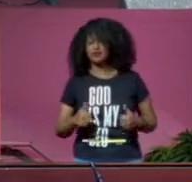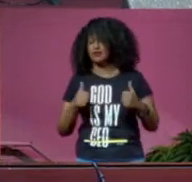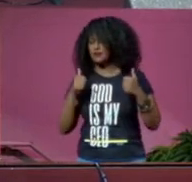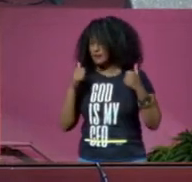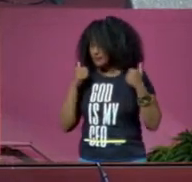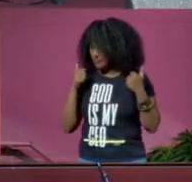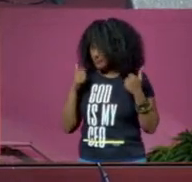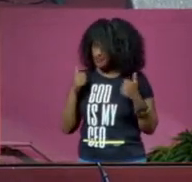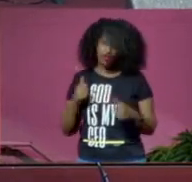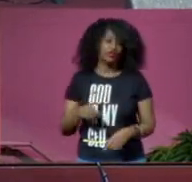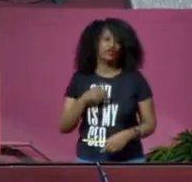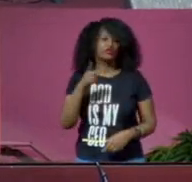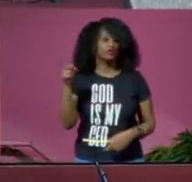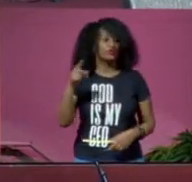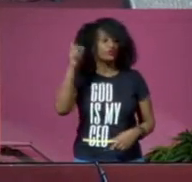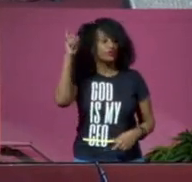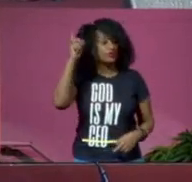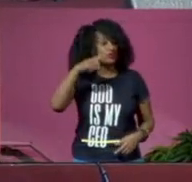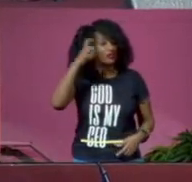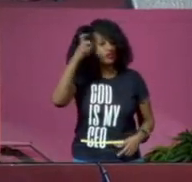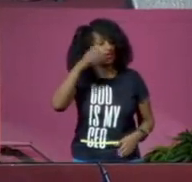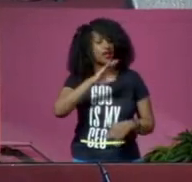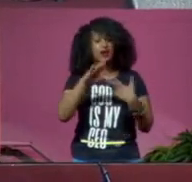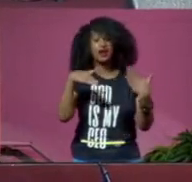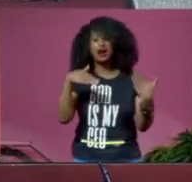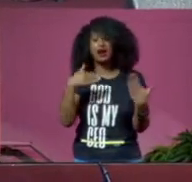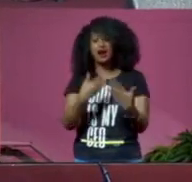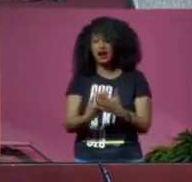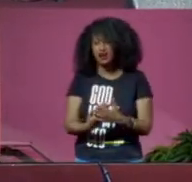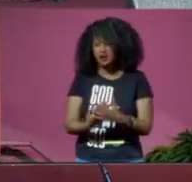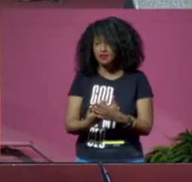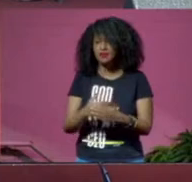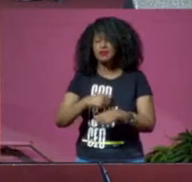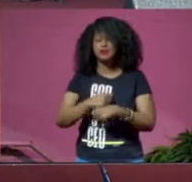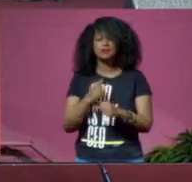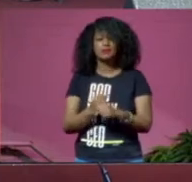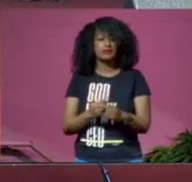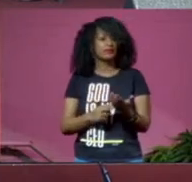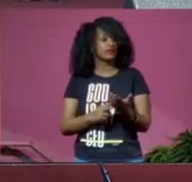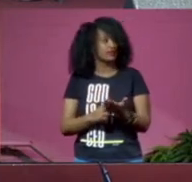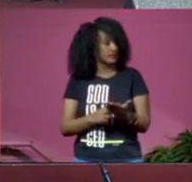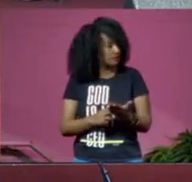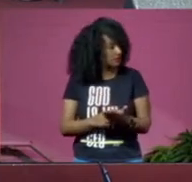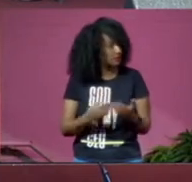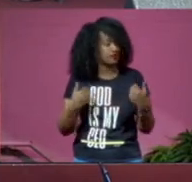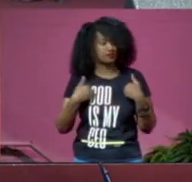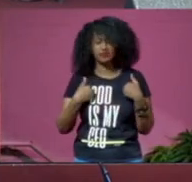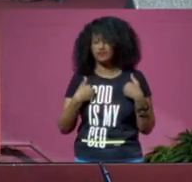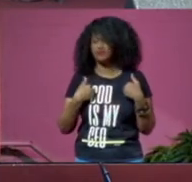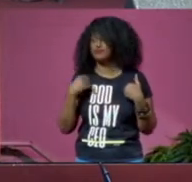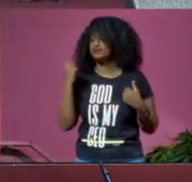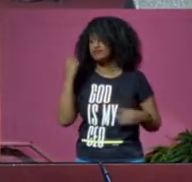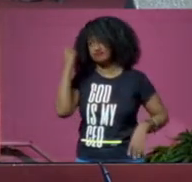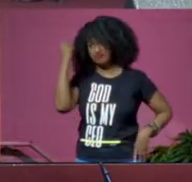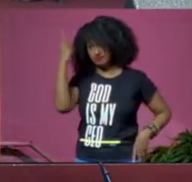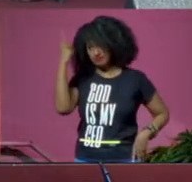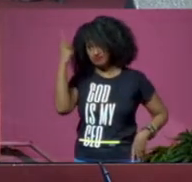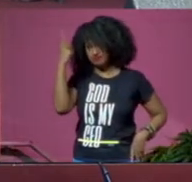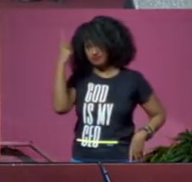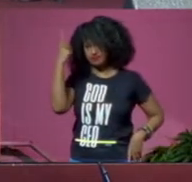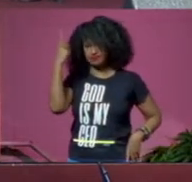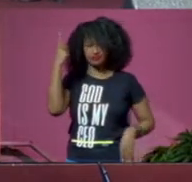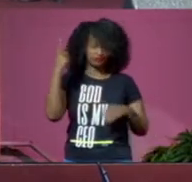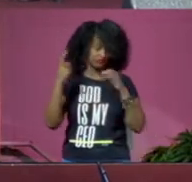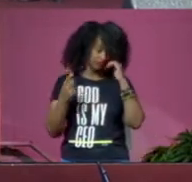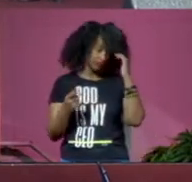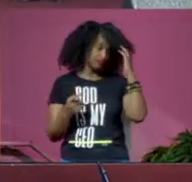get wisdom, he says, and with all of your getting, make sure that what you get most of all is and